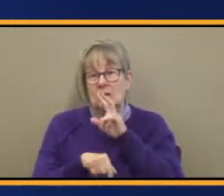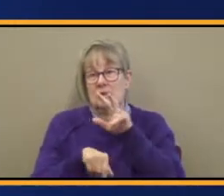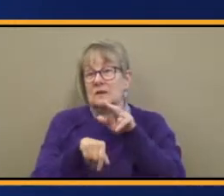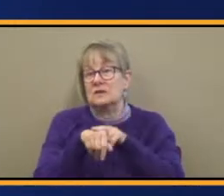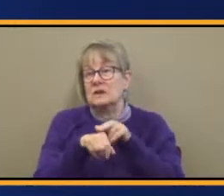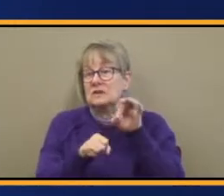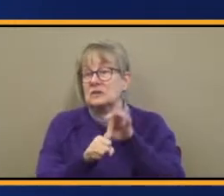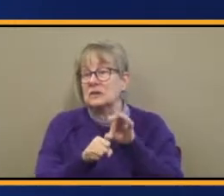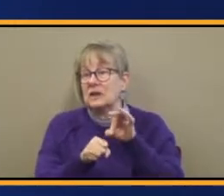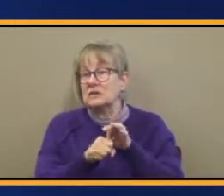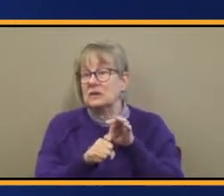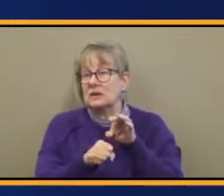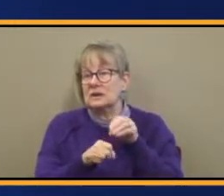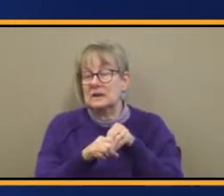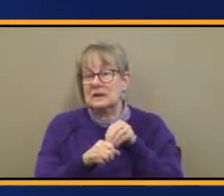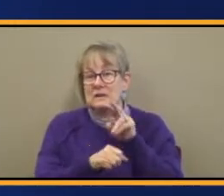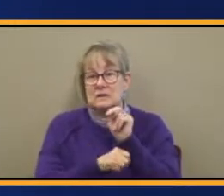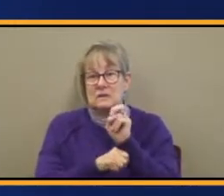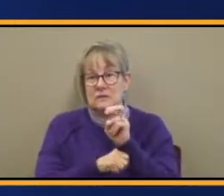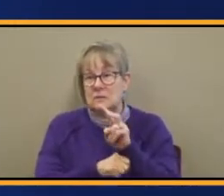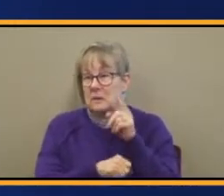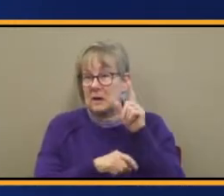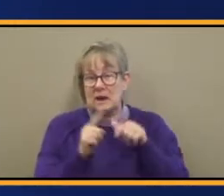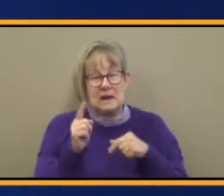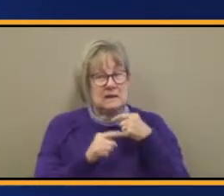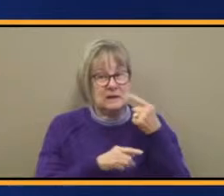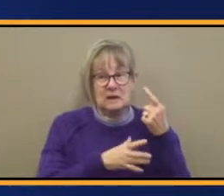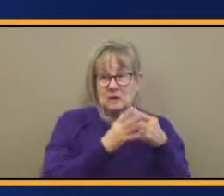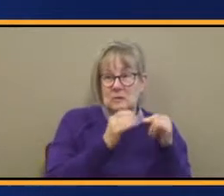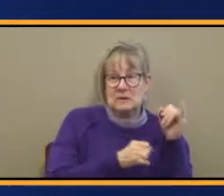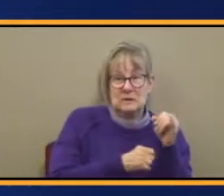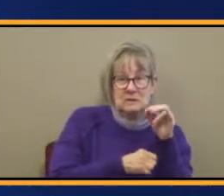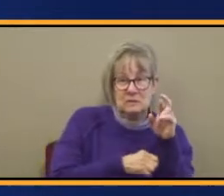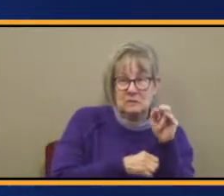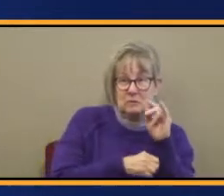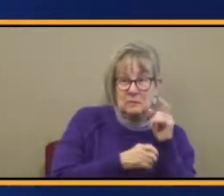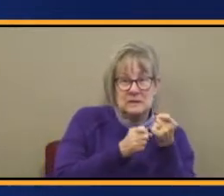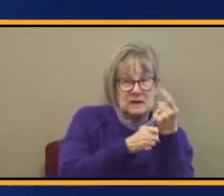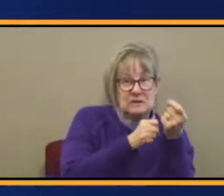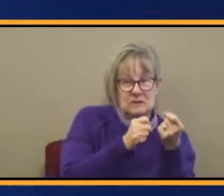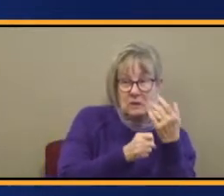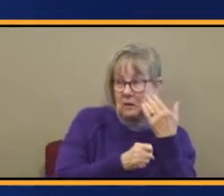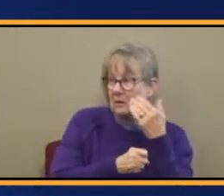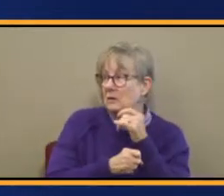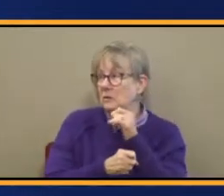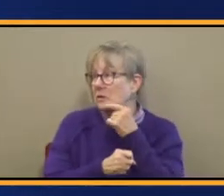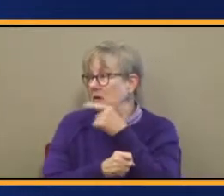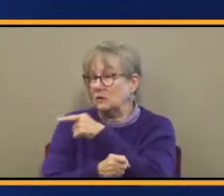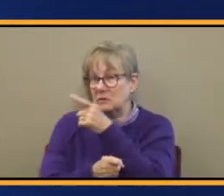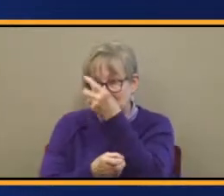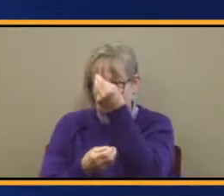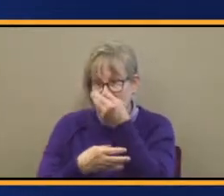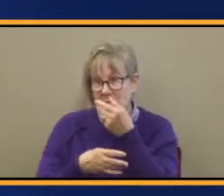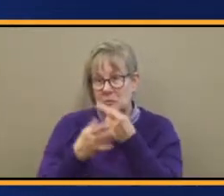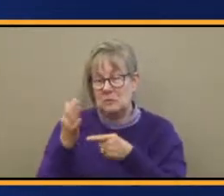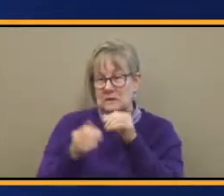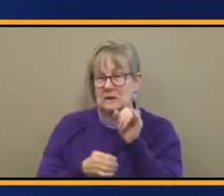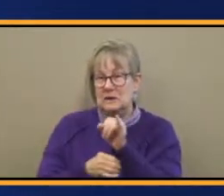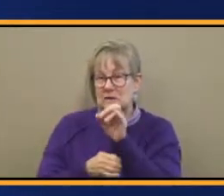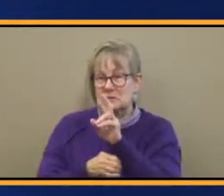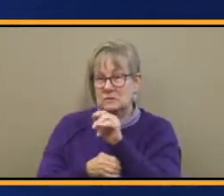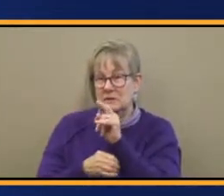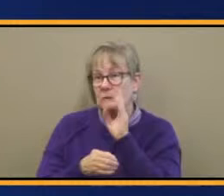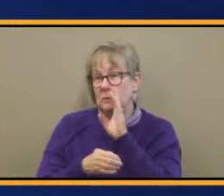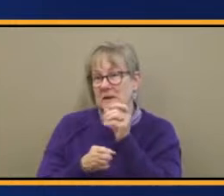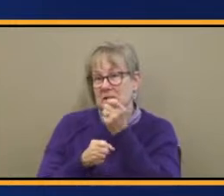up in November. I can't tell you what interest rate's going to be next year. I don't think you could tell me what interest rate's going to be next year. The intent is just to be a model, to provide